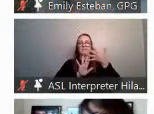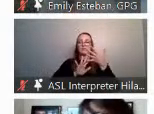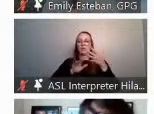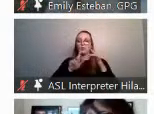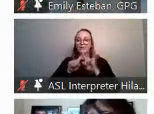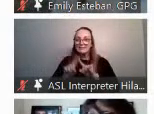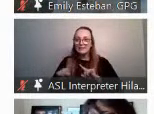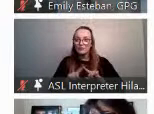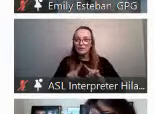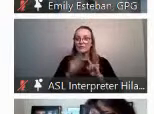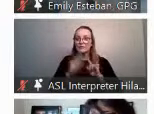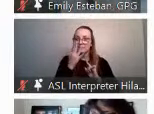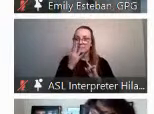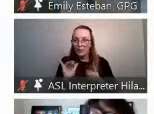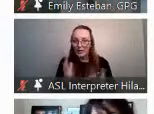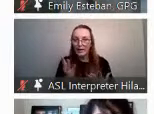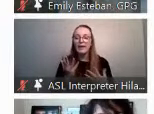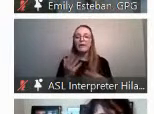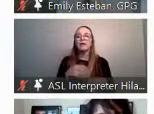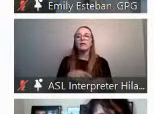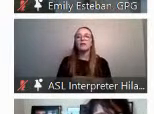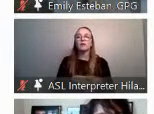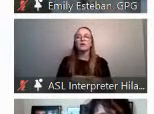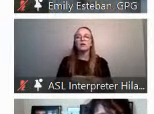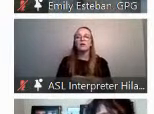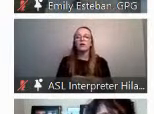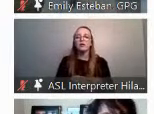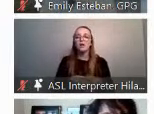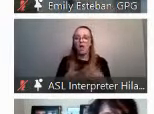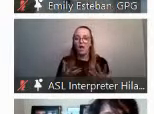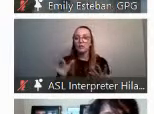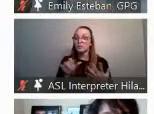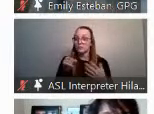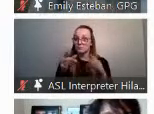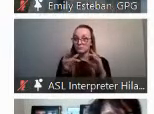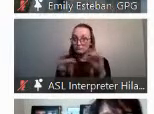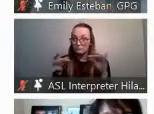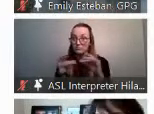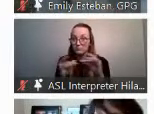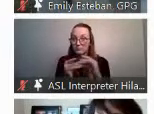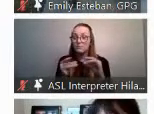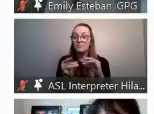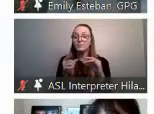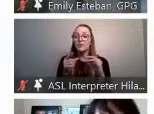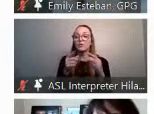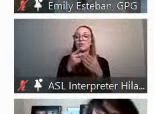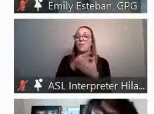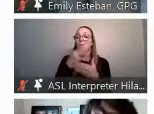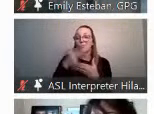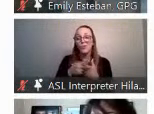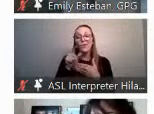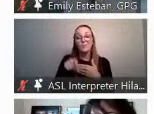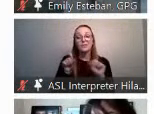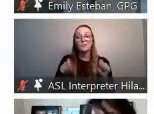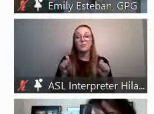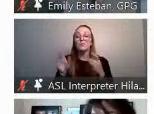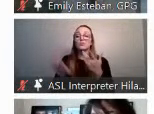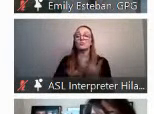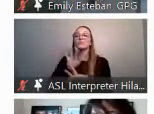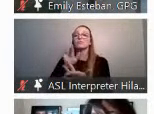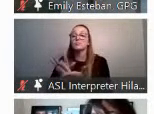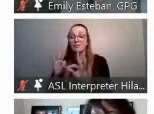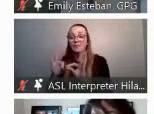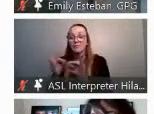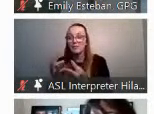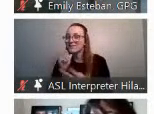between them are, and kind of, as you pointed out, programs need to be able to reach out to families. It's not